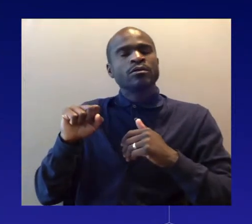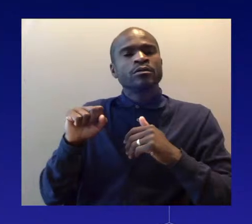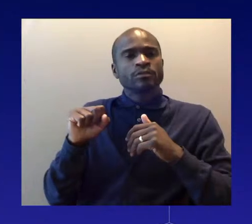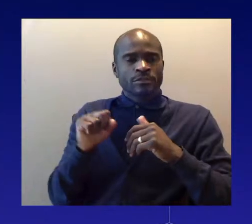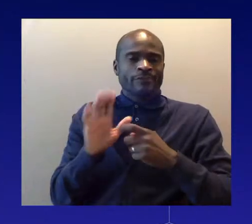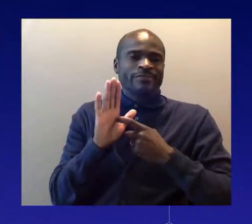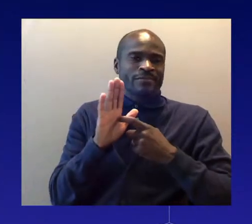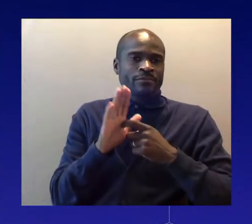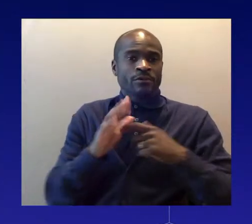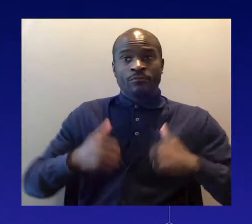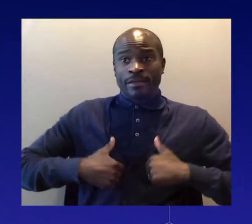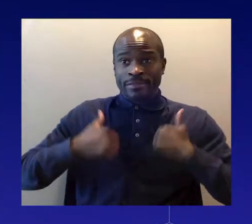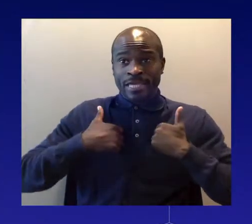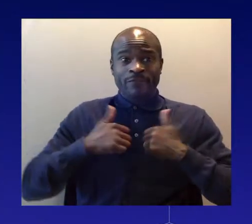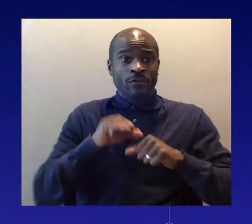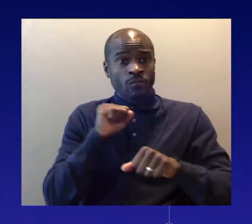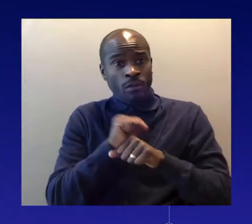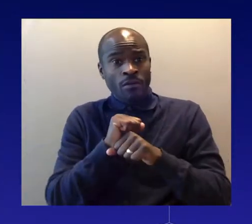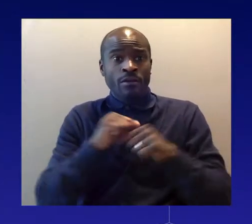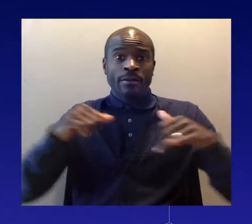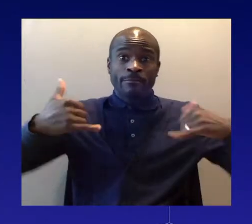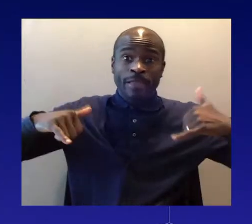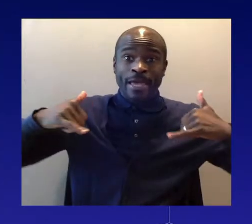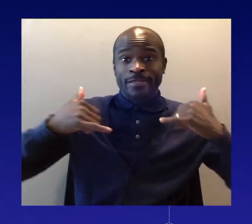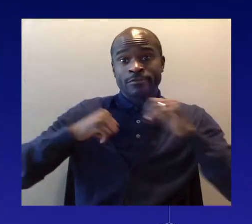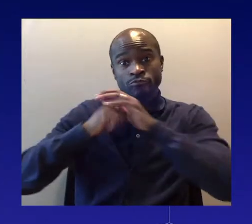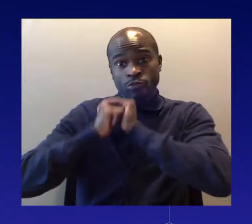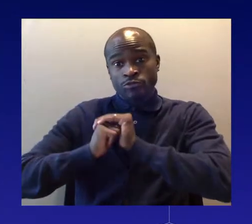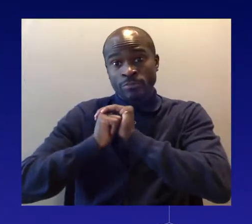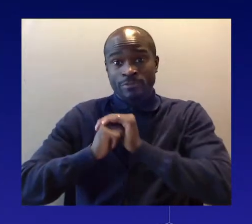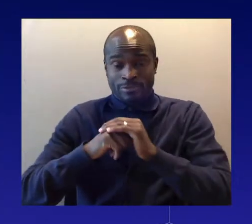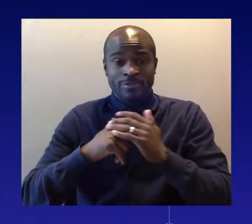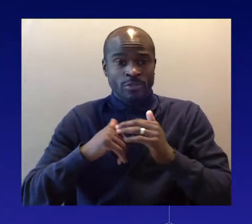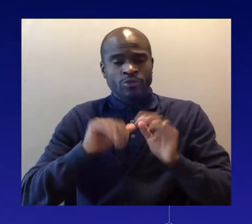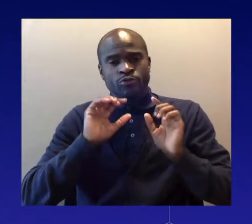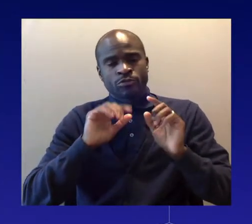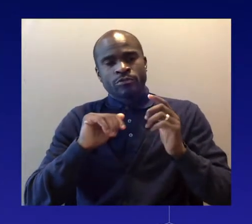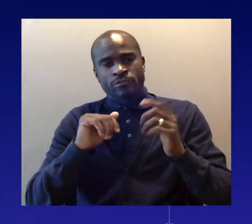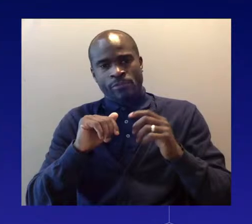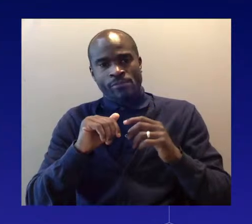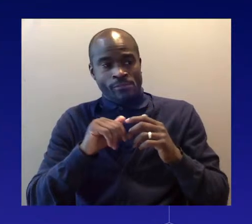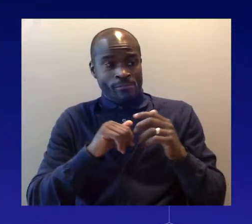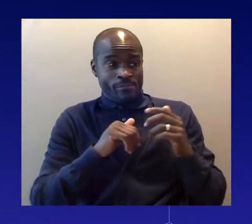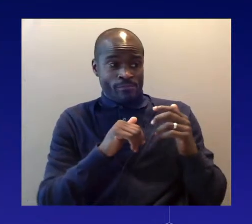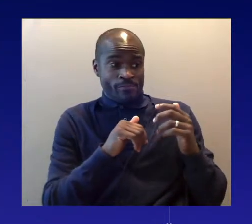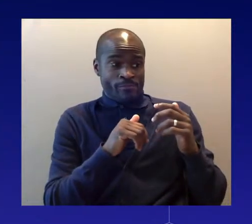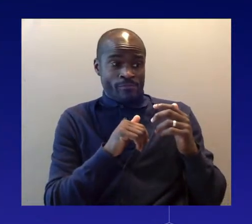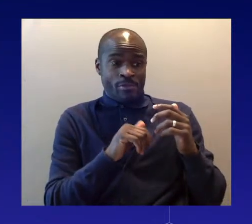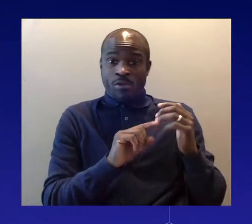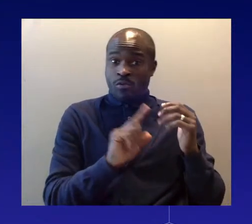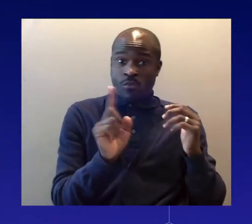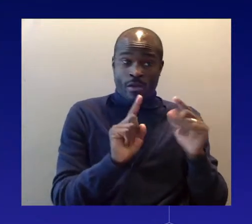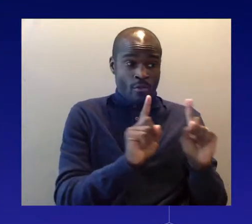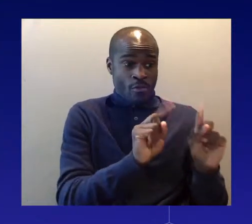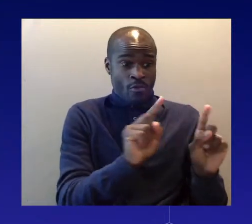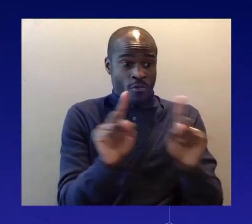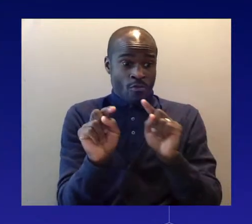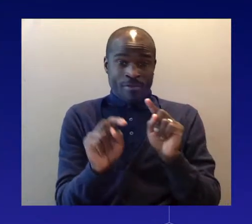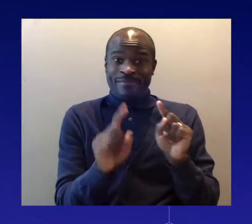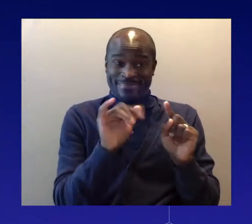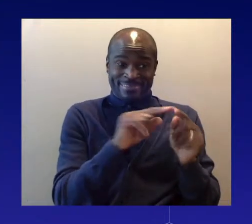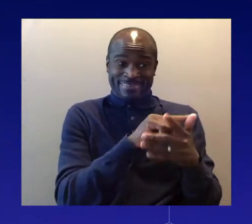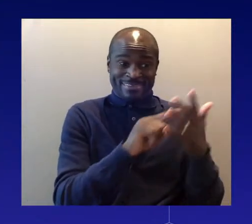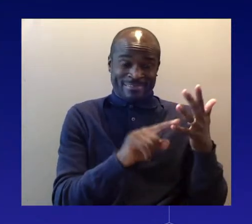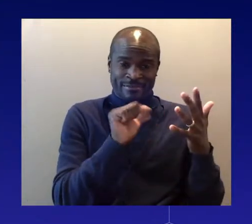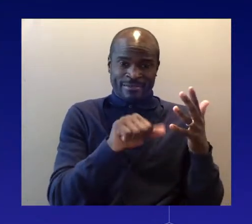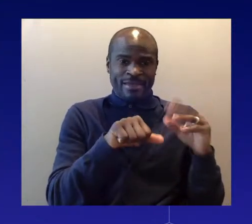work, play, worship, these things are just as important, if not more important, to our health and well-being than what happens inside the